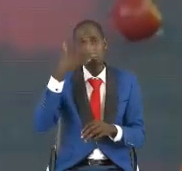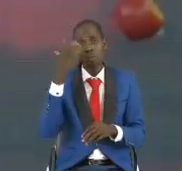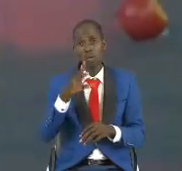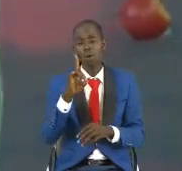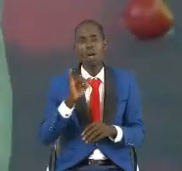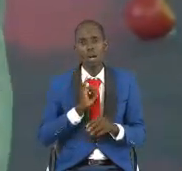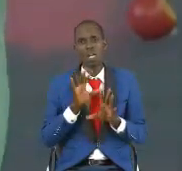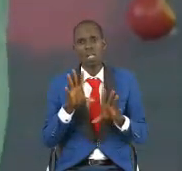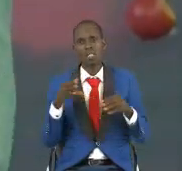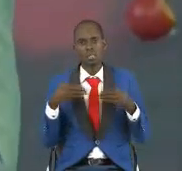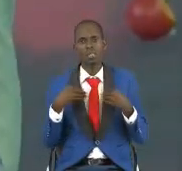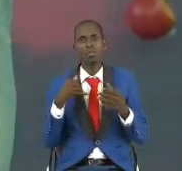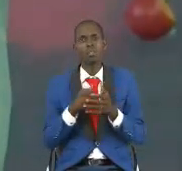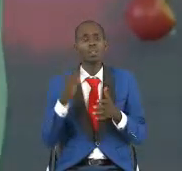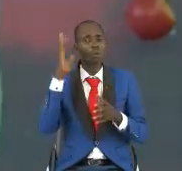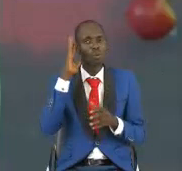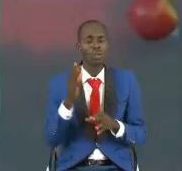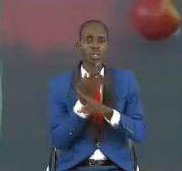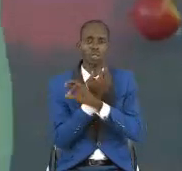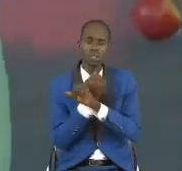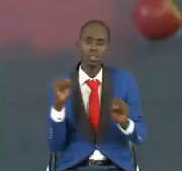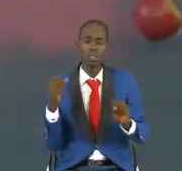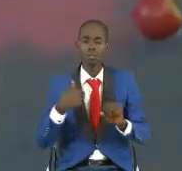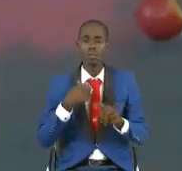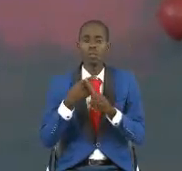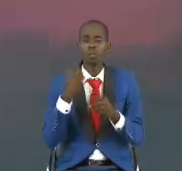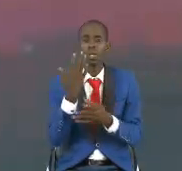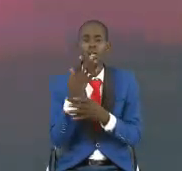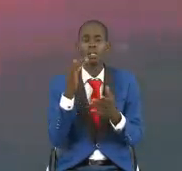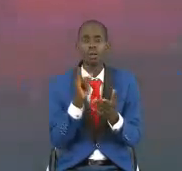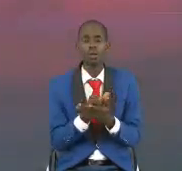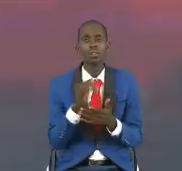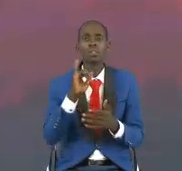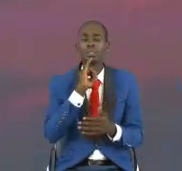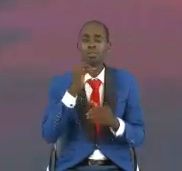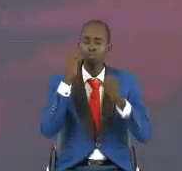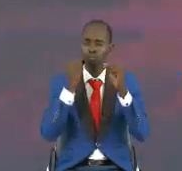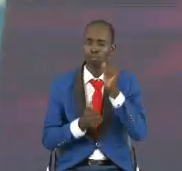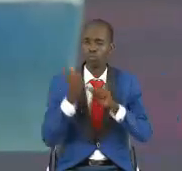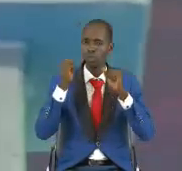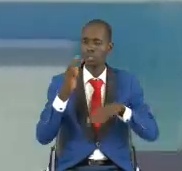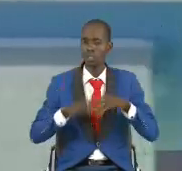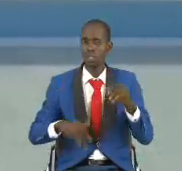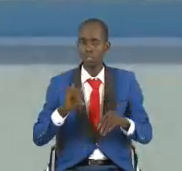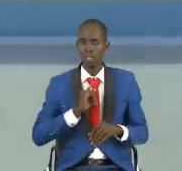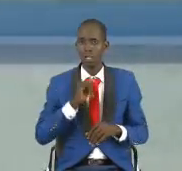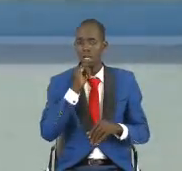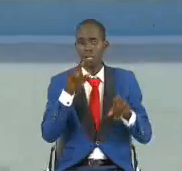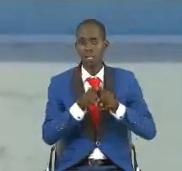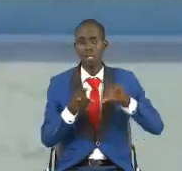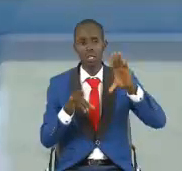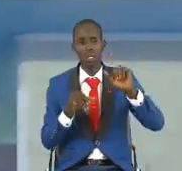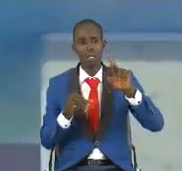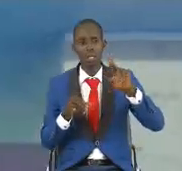And I will redeem you from the hand of the one that is stronger than you are. Cancer is stronger than you are. But the Lord